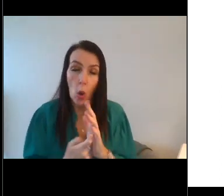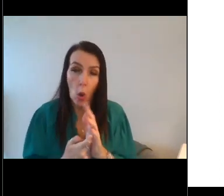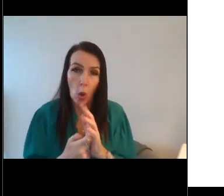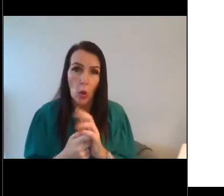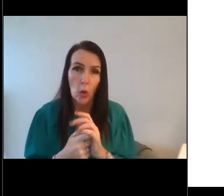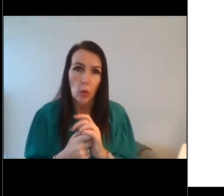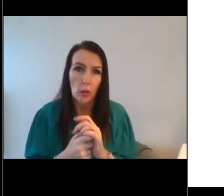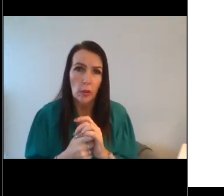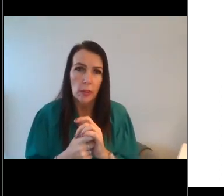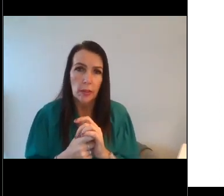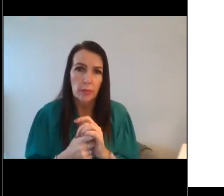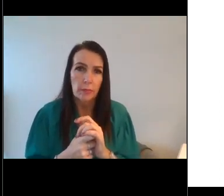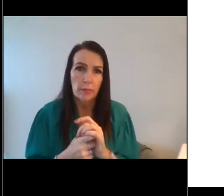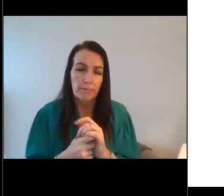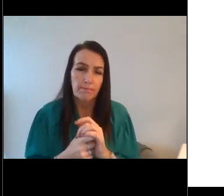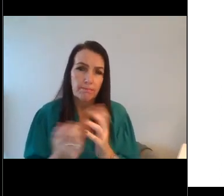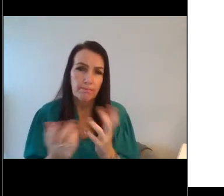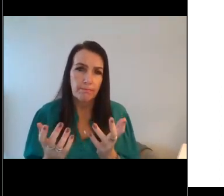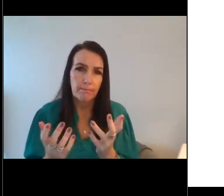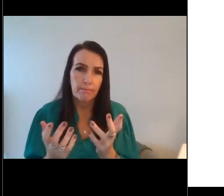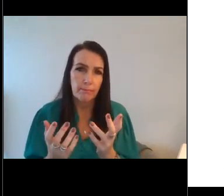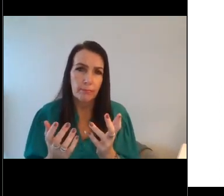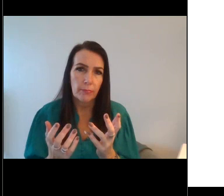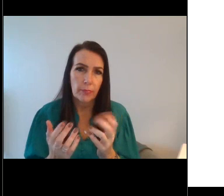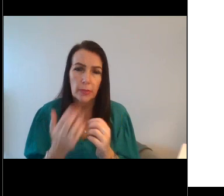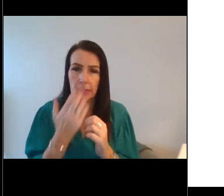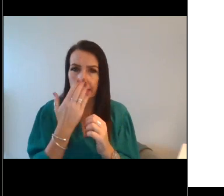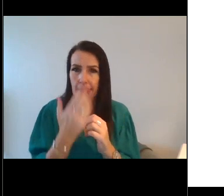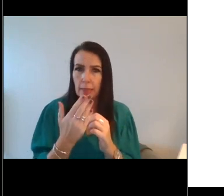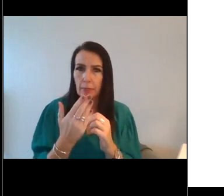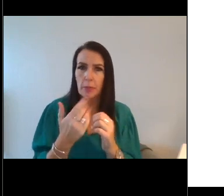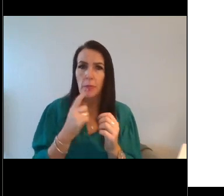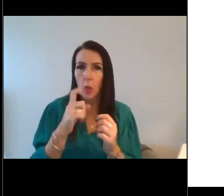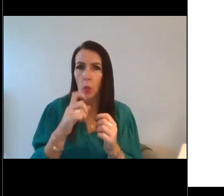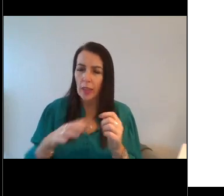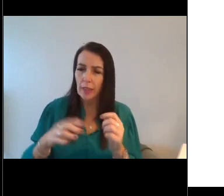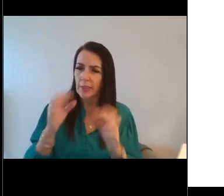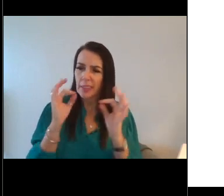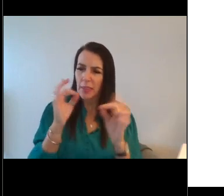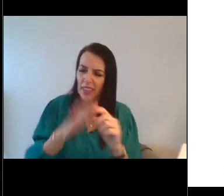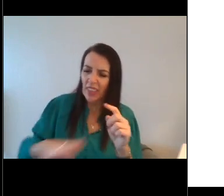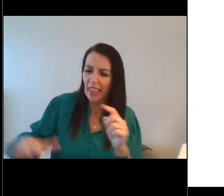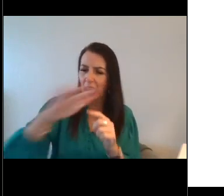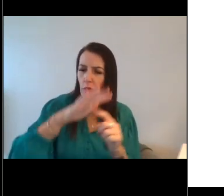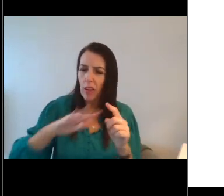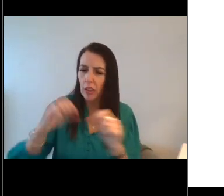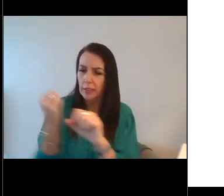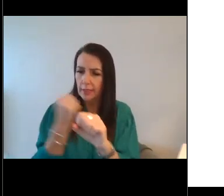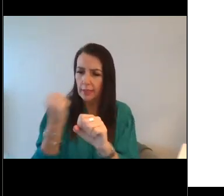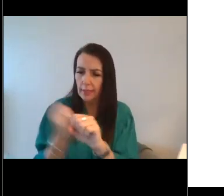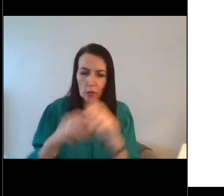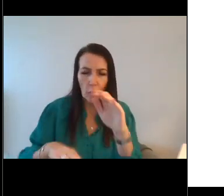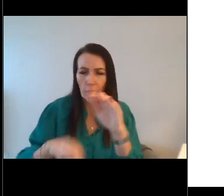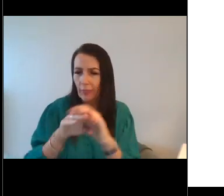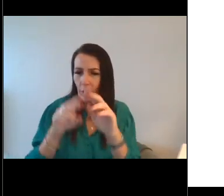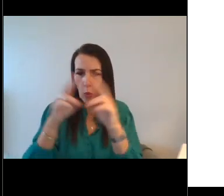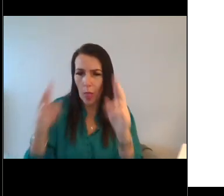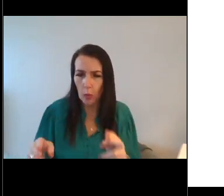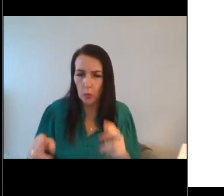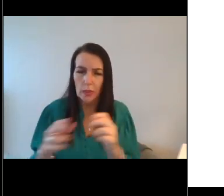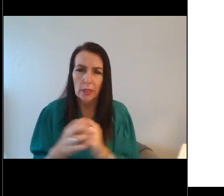a strong, there's an increasing move to look at area-based projects, because you can